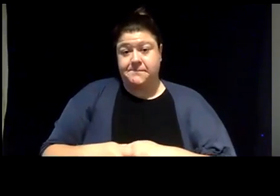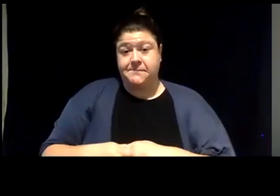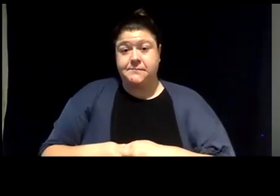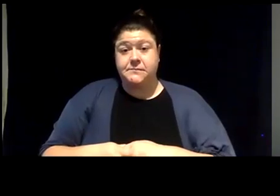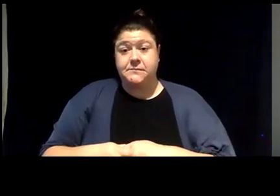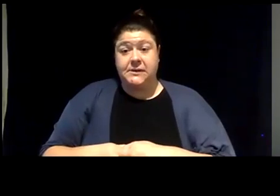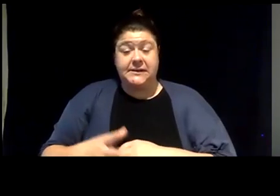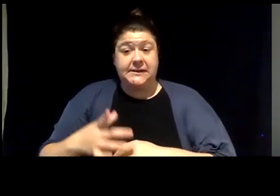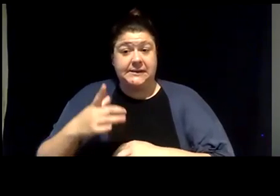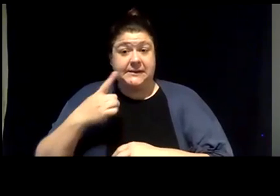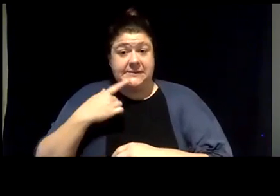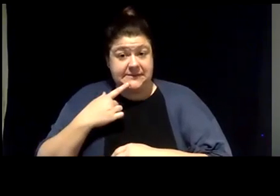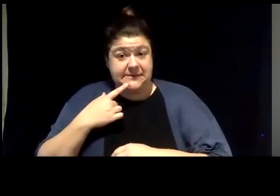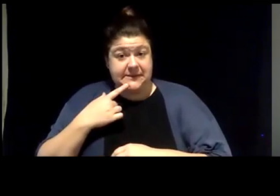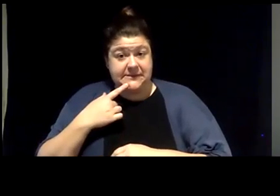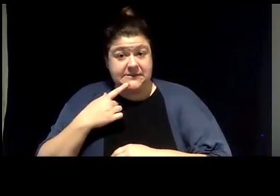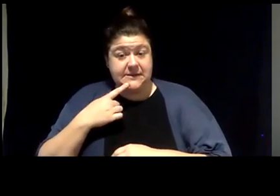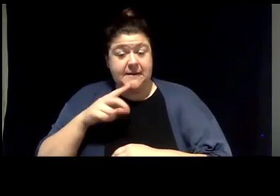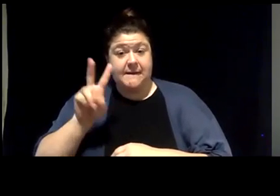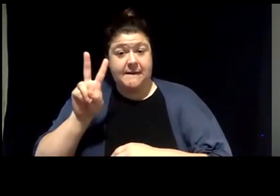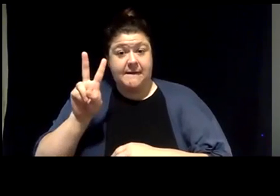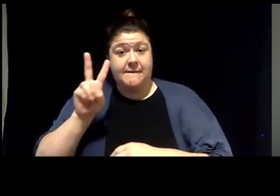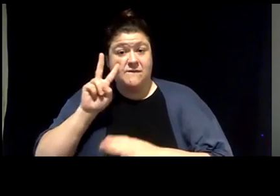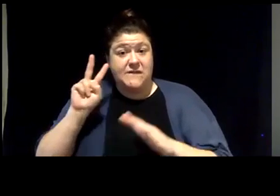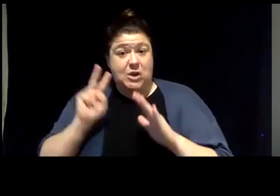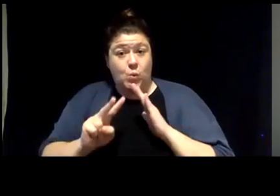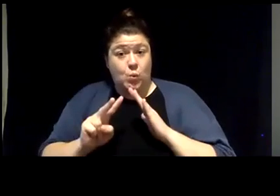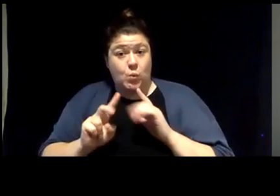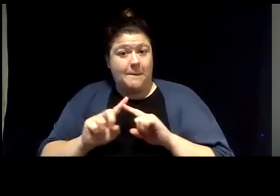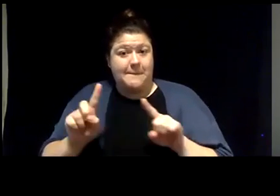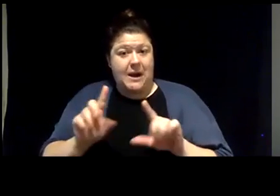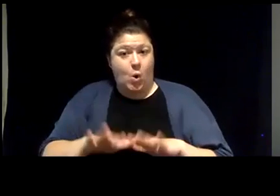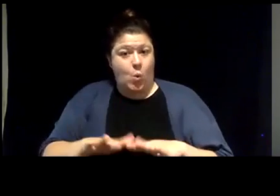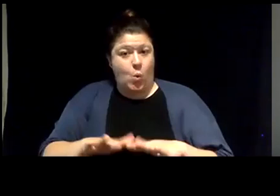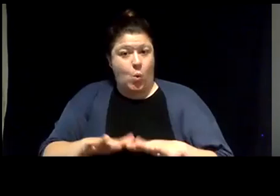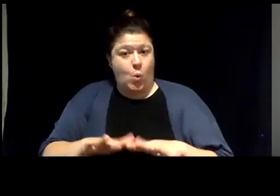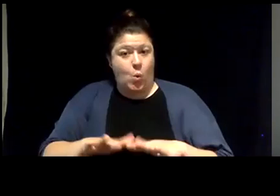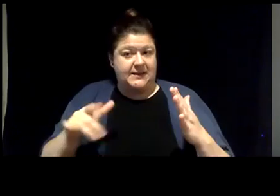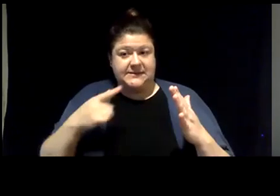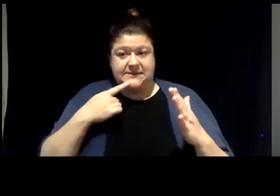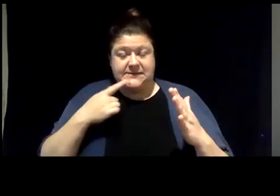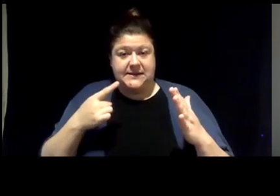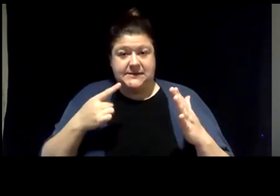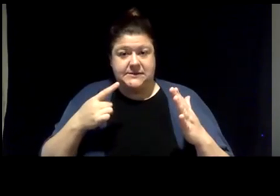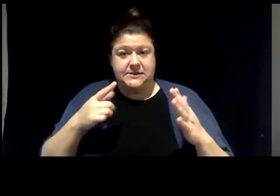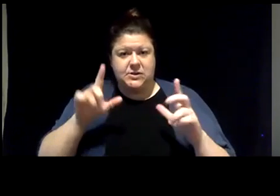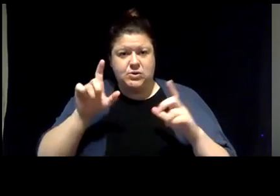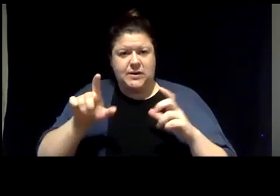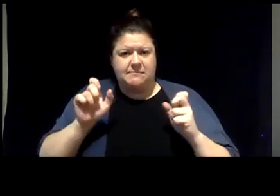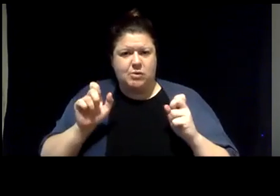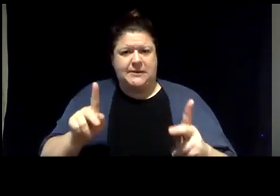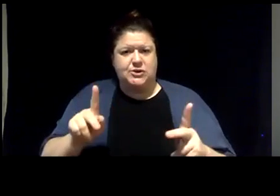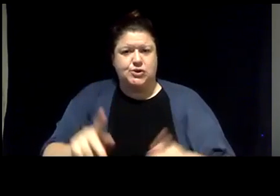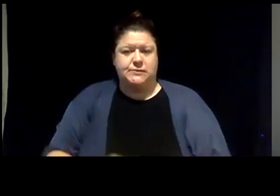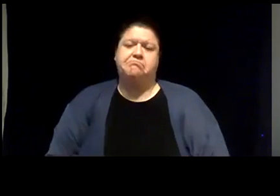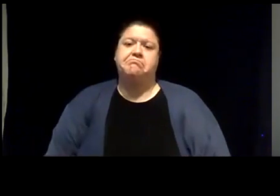It says view, but when I open the view, you need permission, it says.